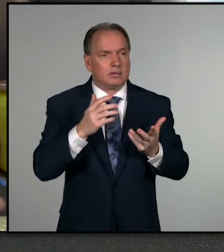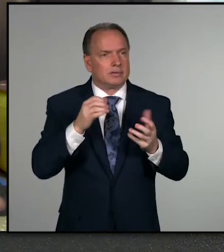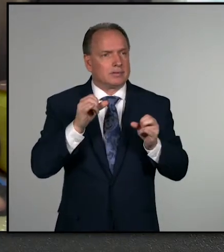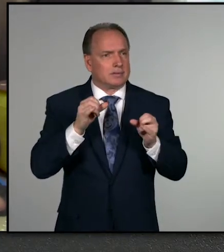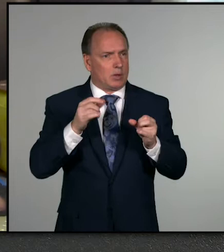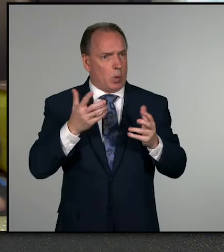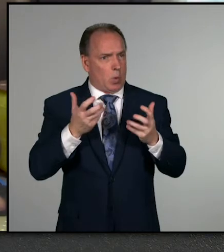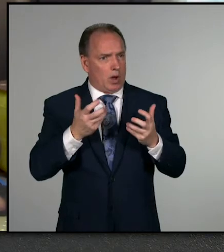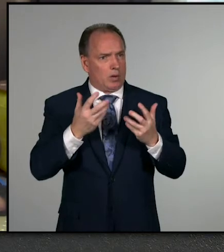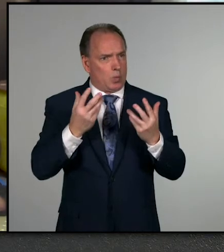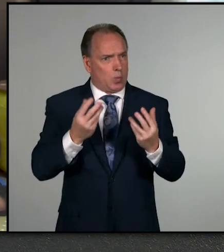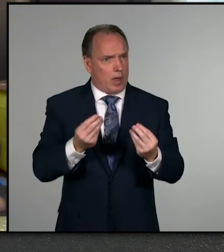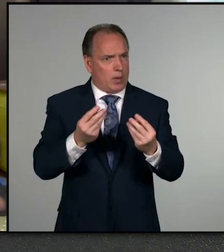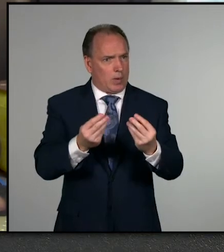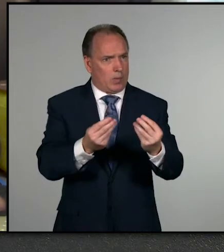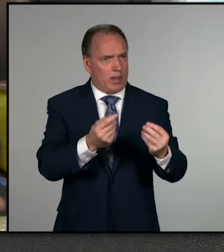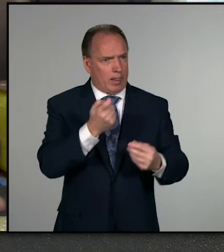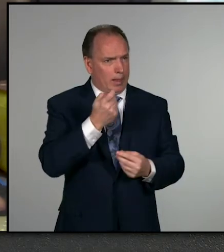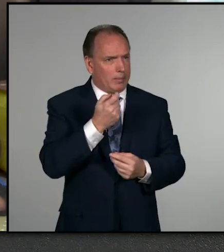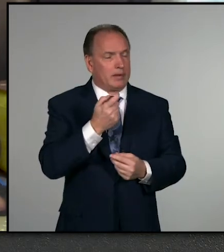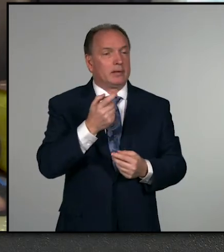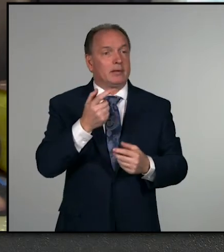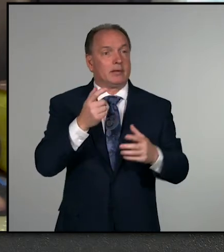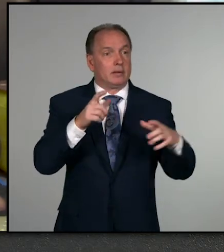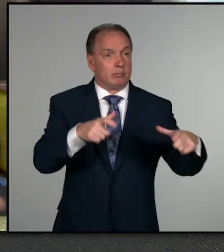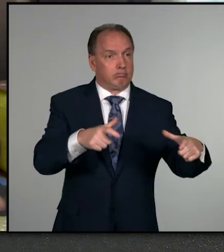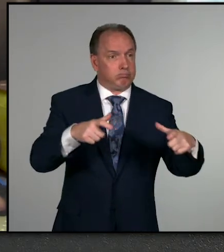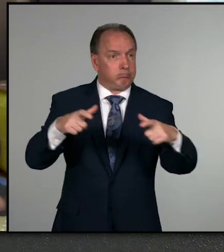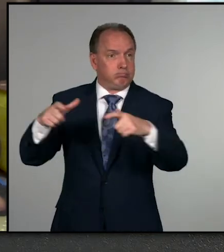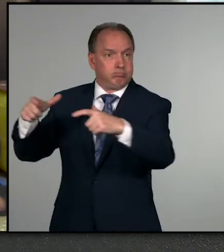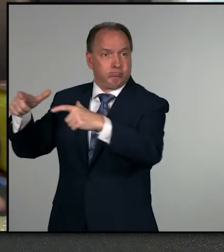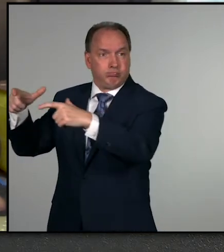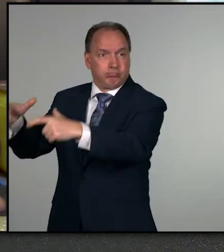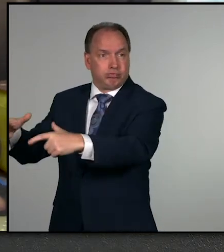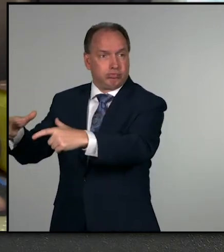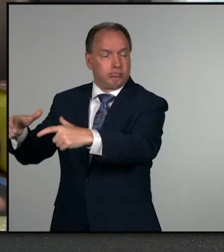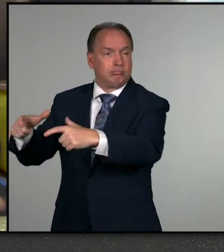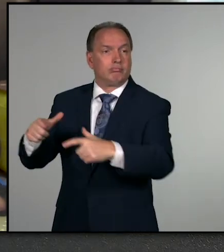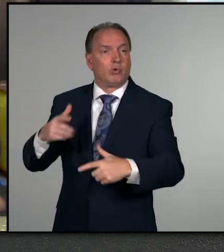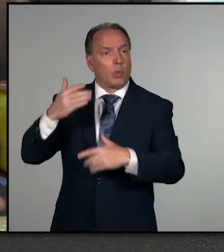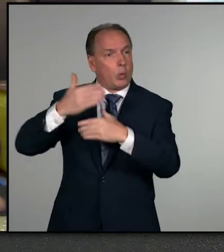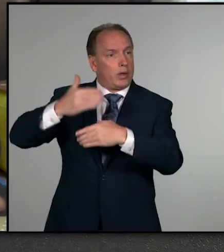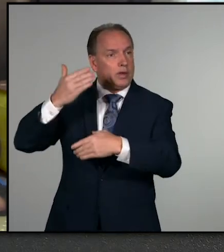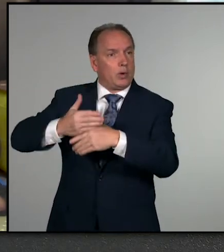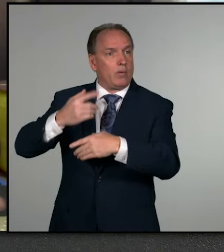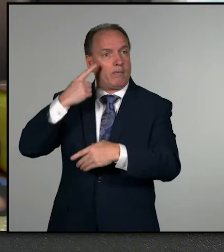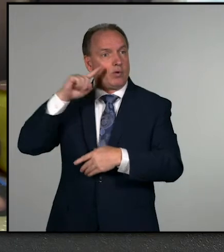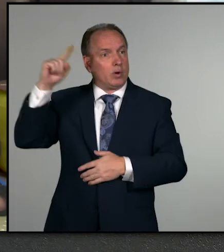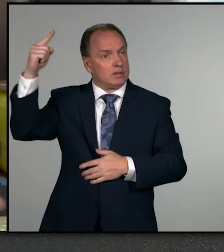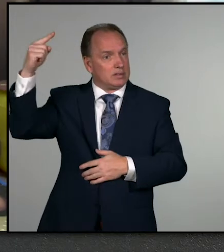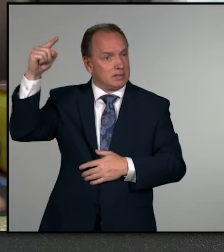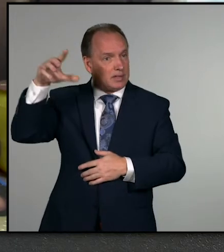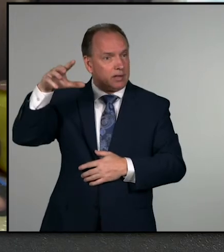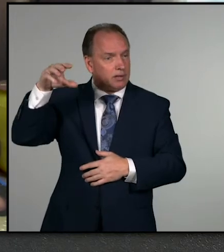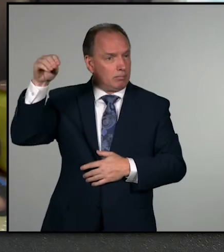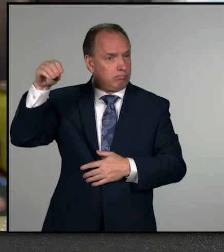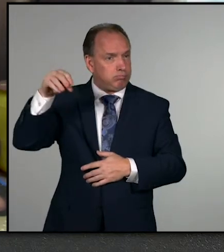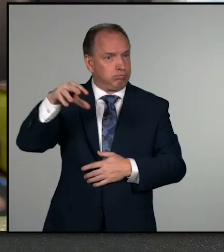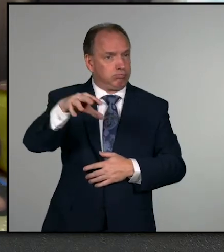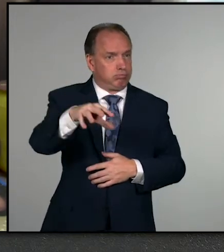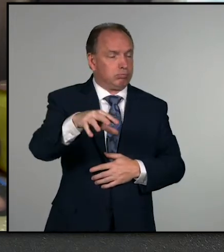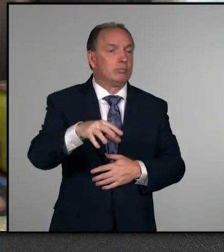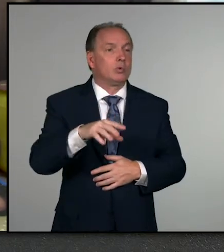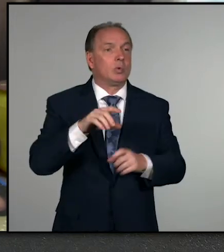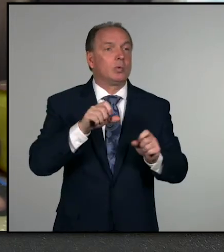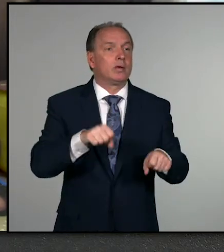stay damp, a little bit wet. And then you would place this in a windowsill where it can get some sun. Now you can